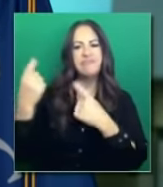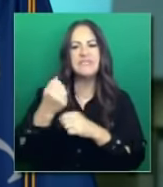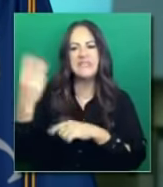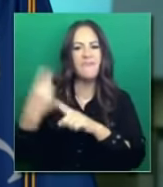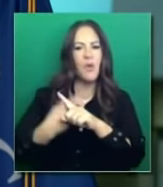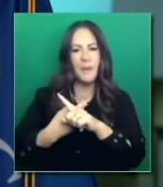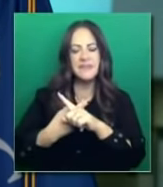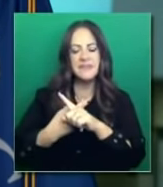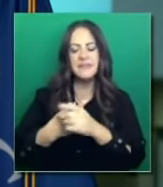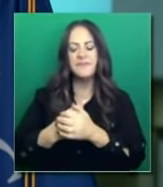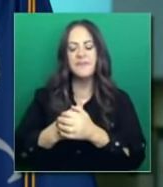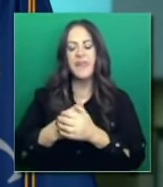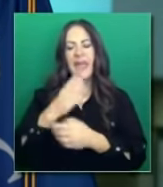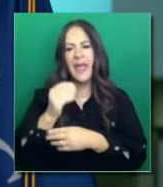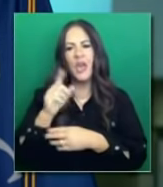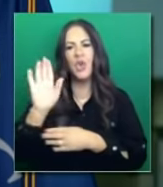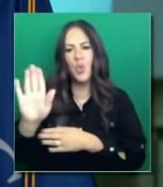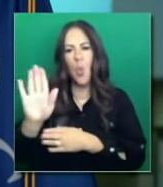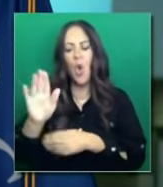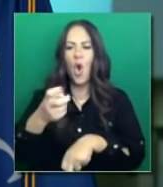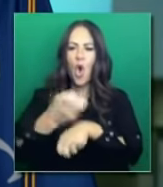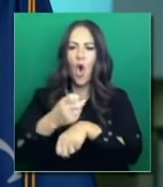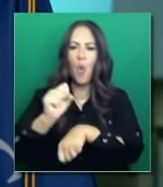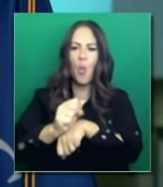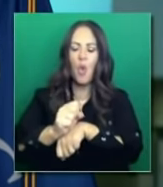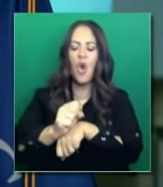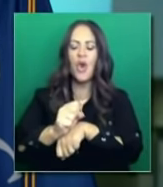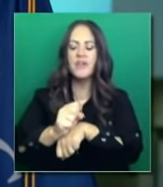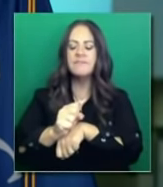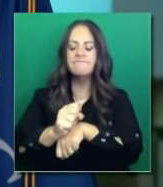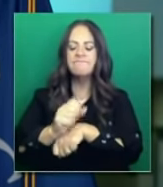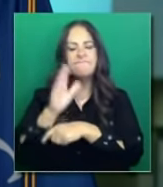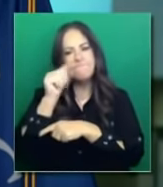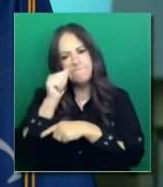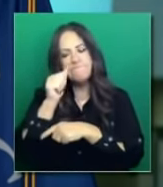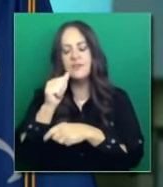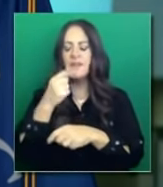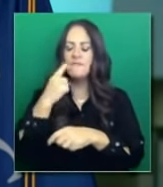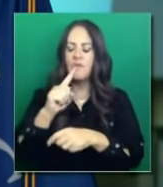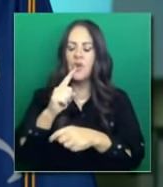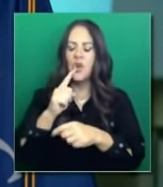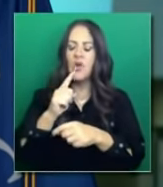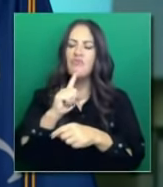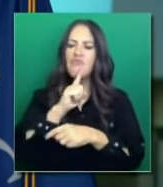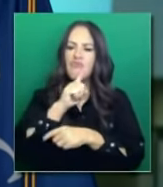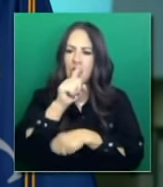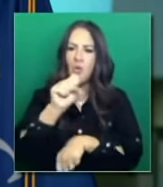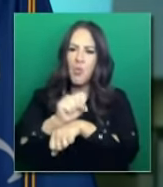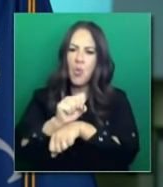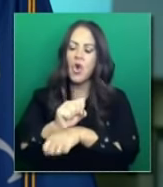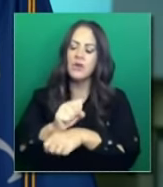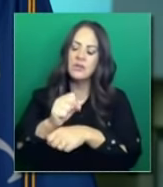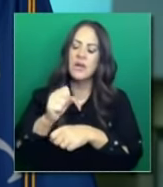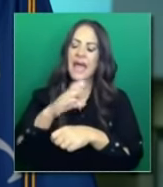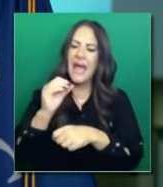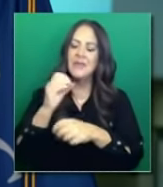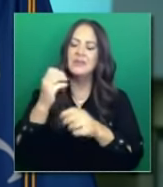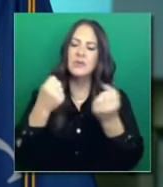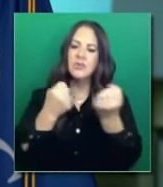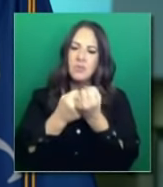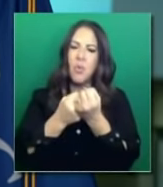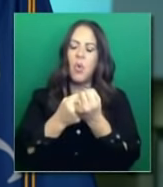your insistence on real support, not just rhetorical support, your insistence on real funding to back up